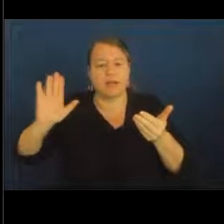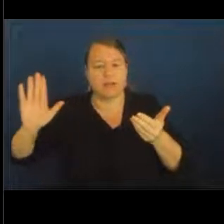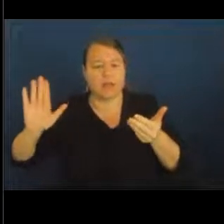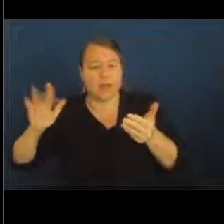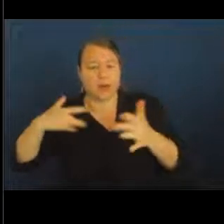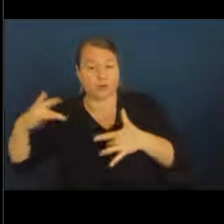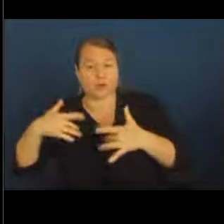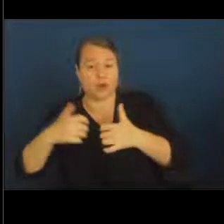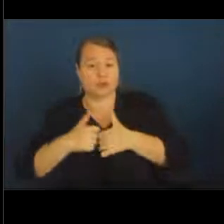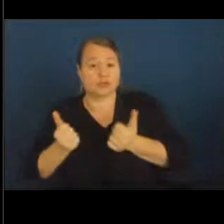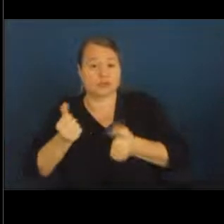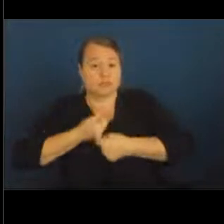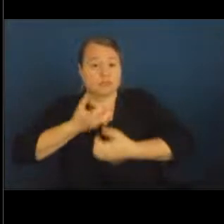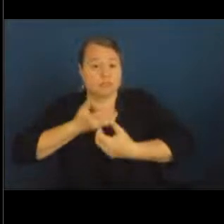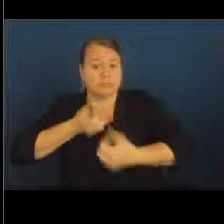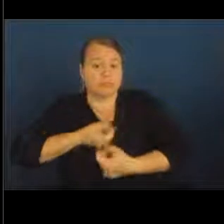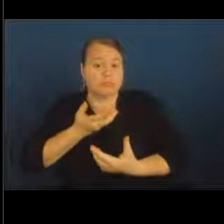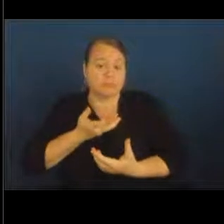And